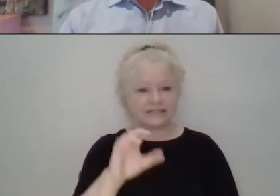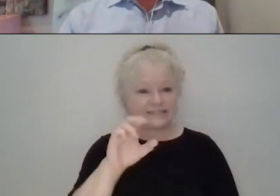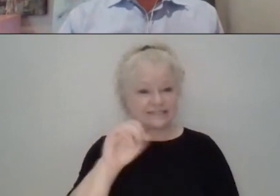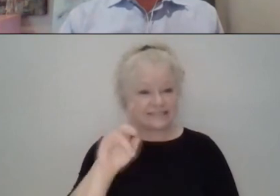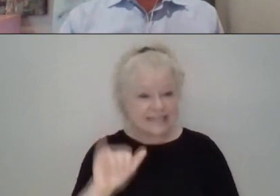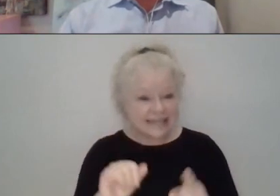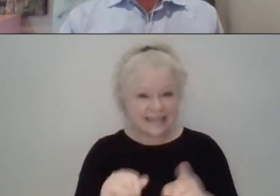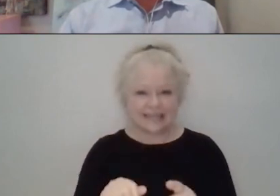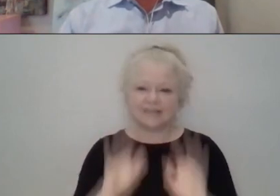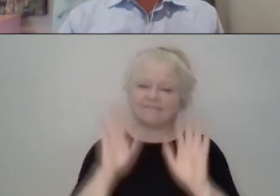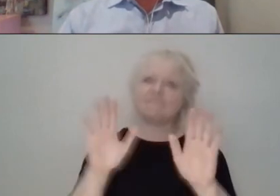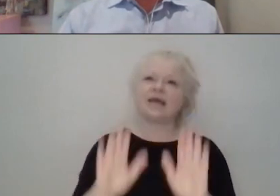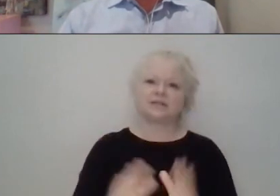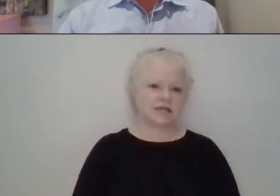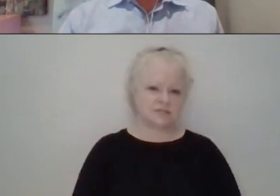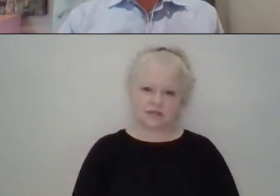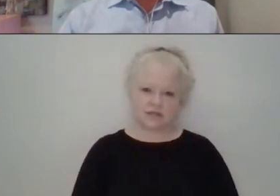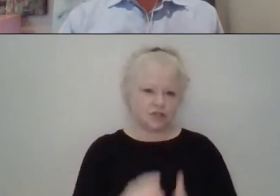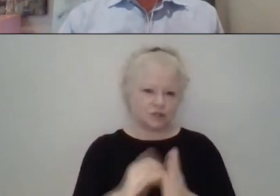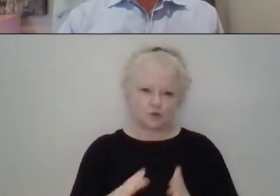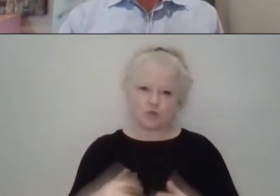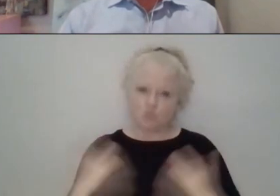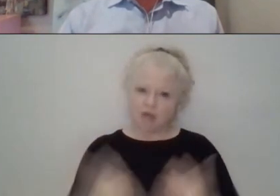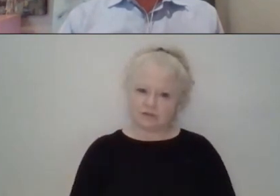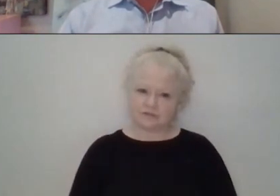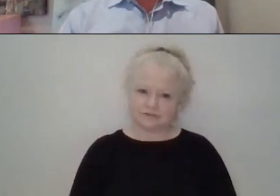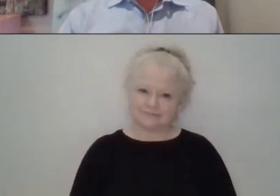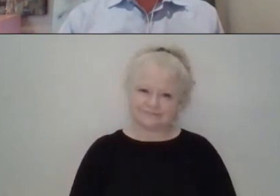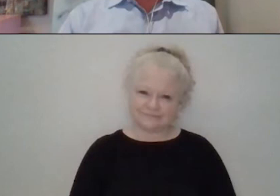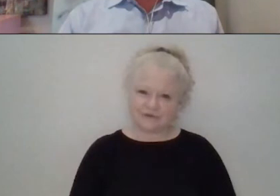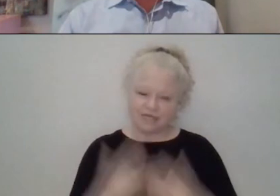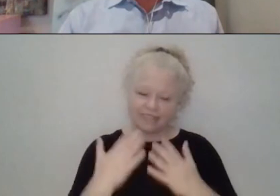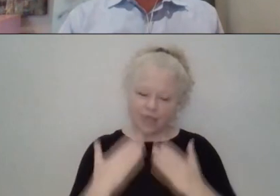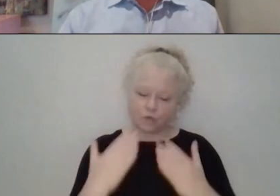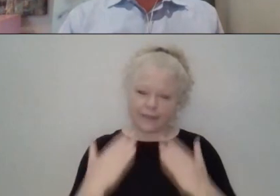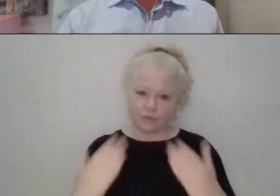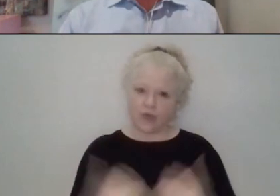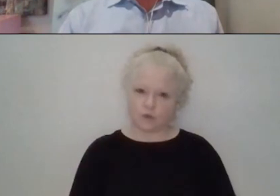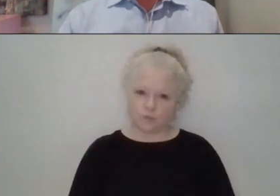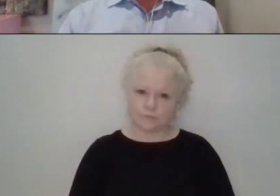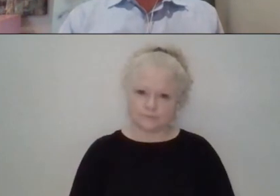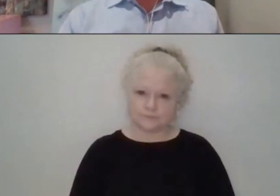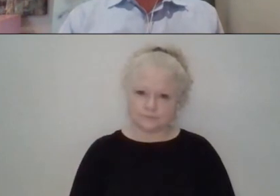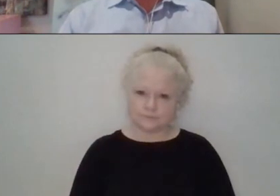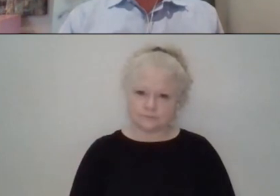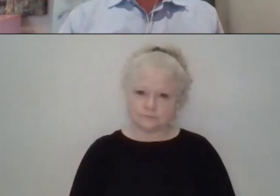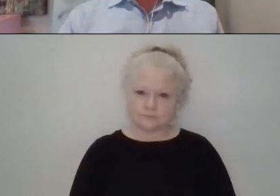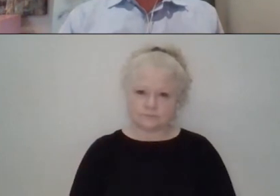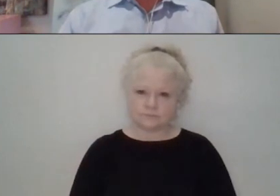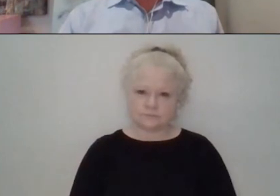you all have been fantastic. I'm pretty sure that all our students are thrilled. So very much thank you. And Cindy will be joining